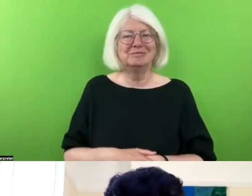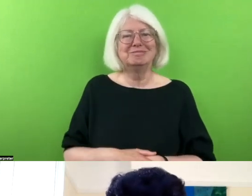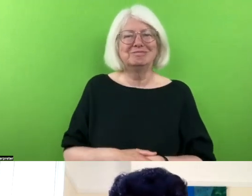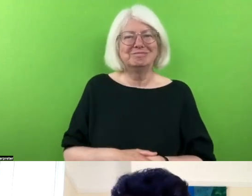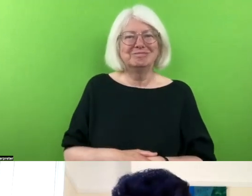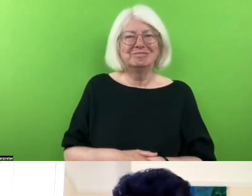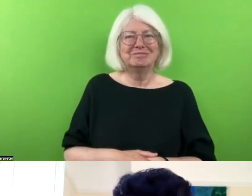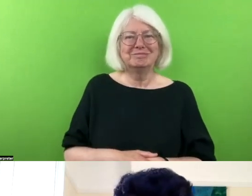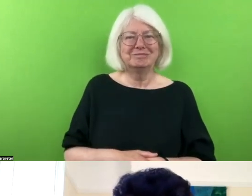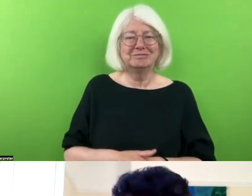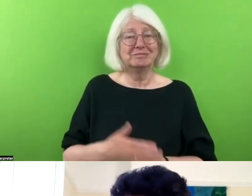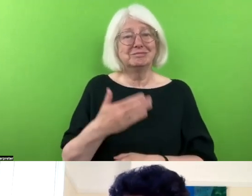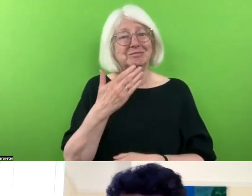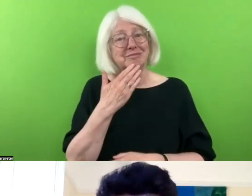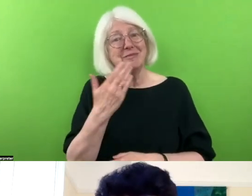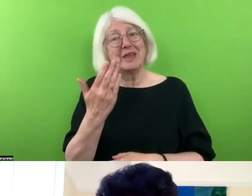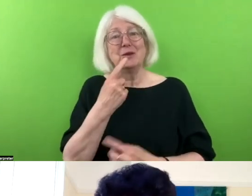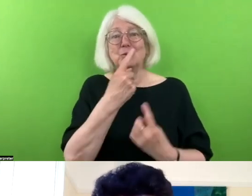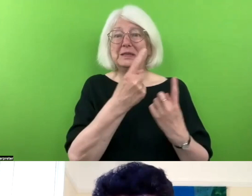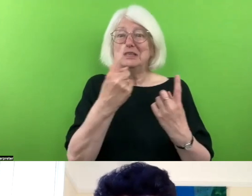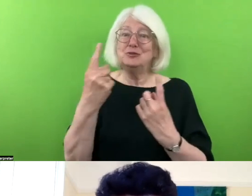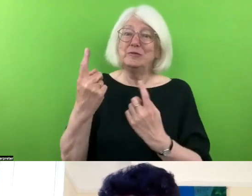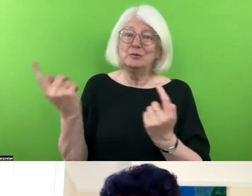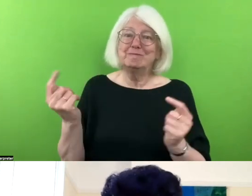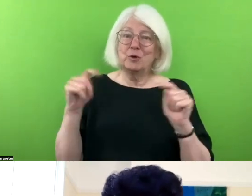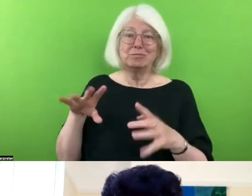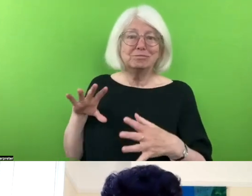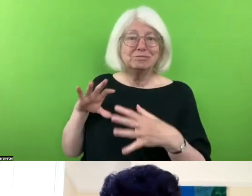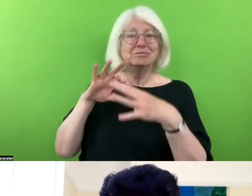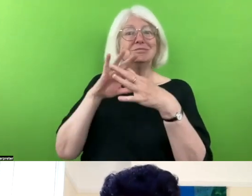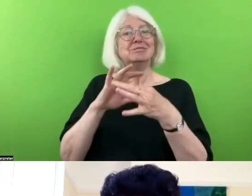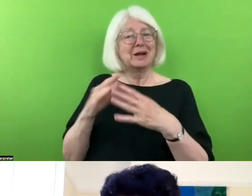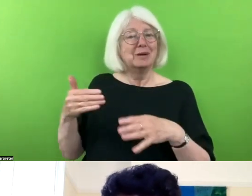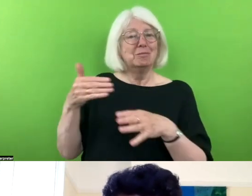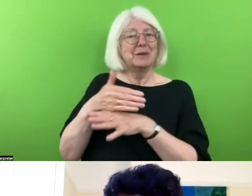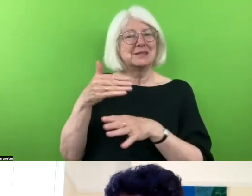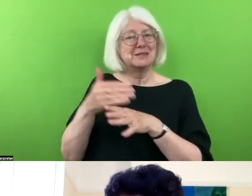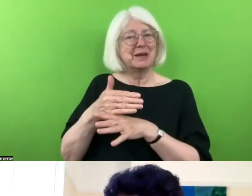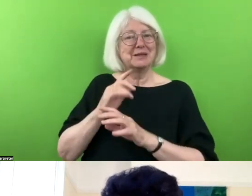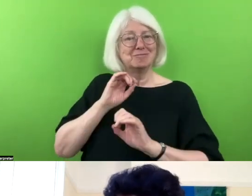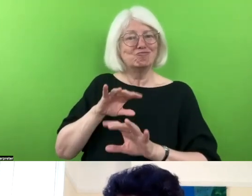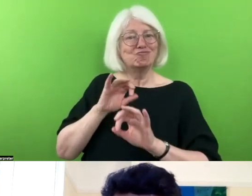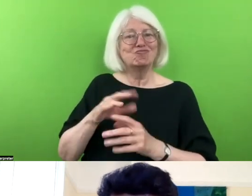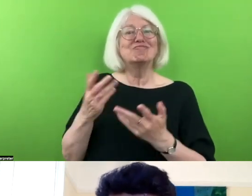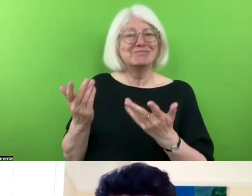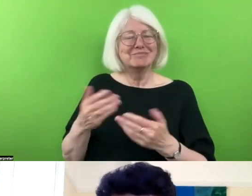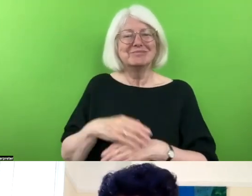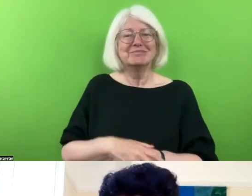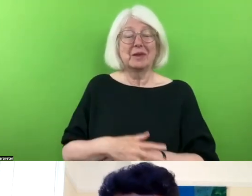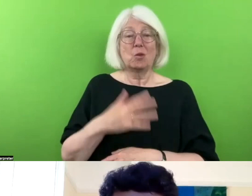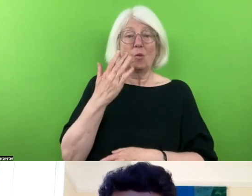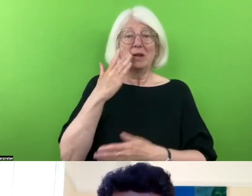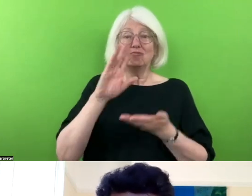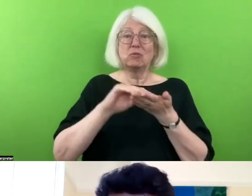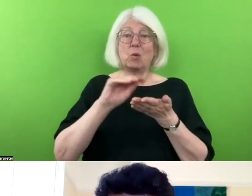for this evening, and thank you also to each and every one of you for actively participating. And when the recording is